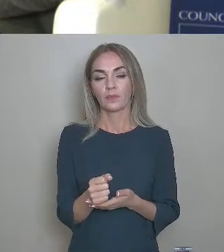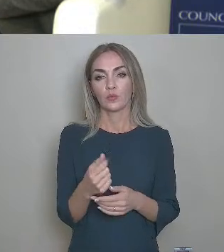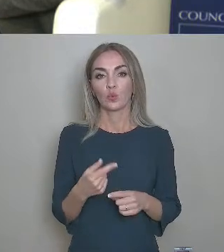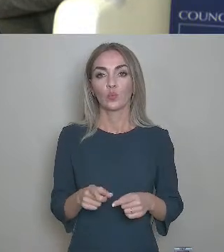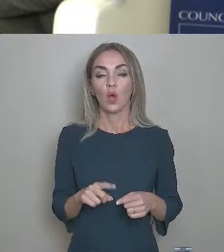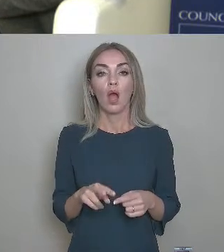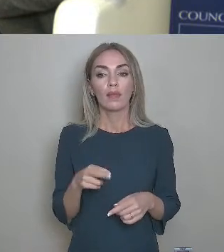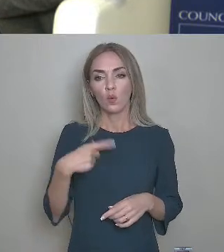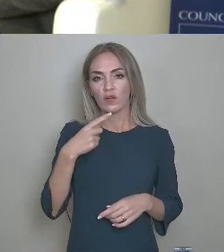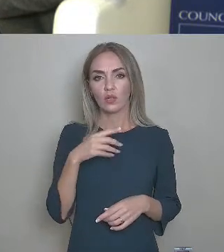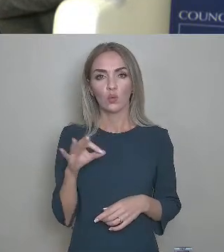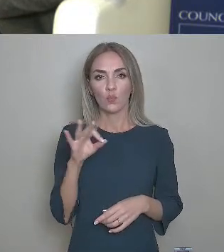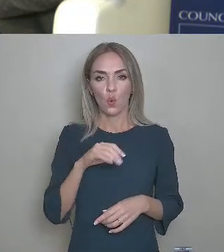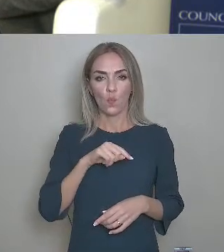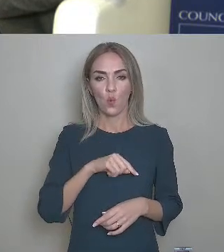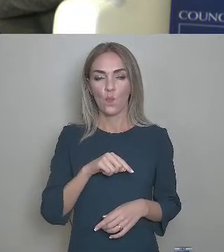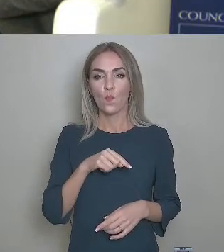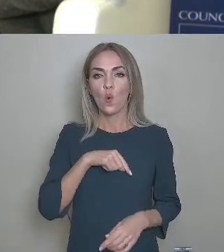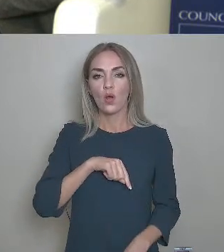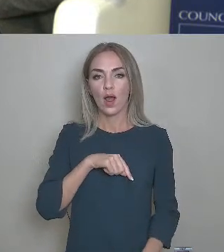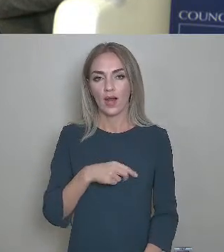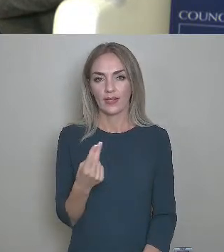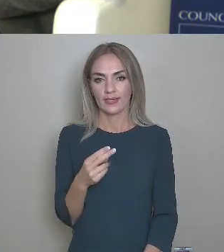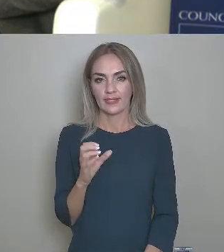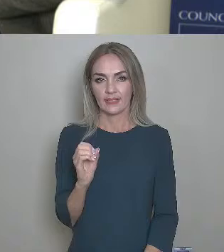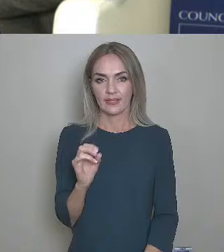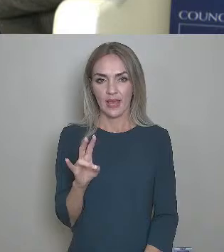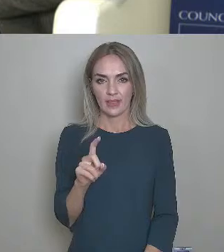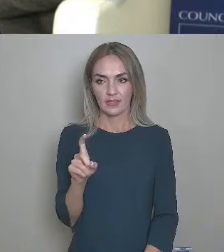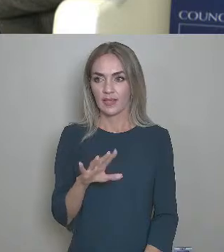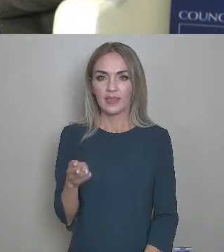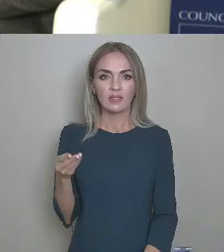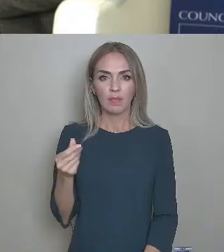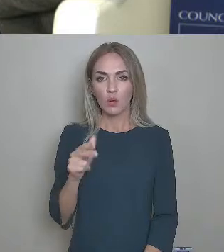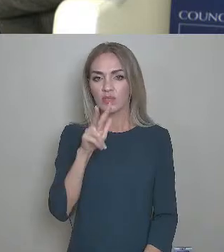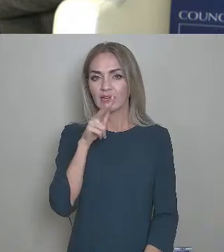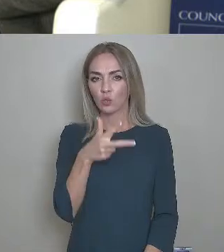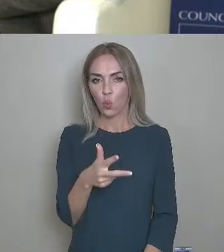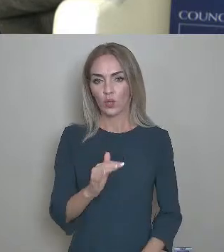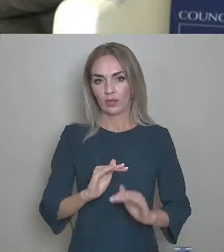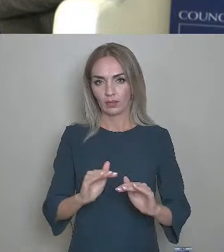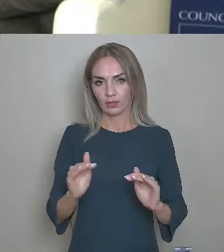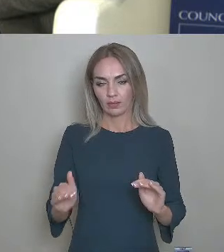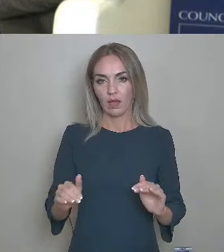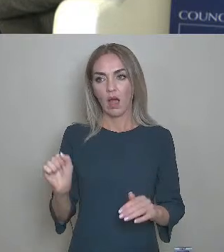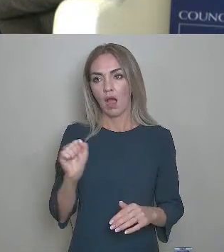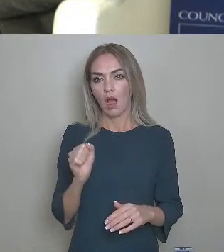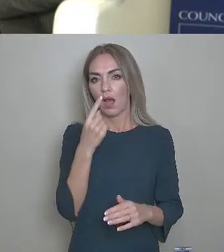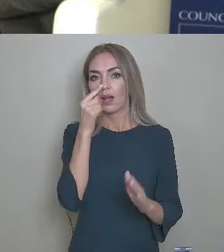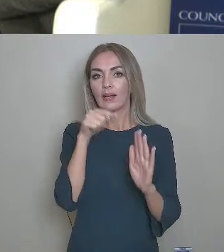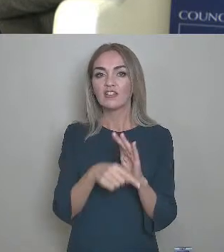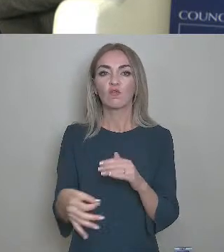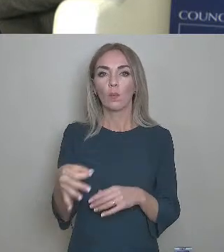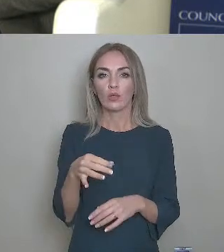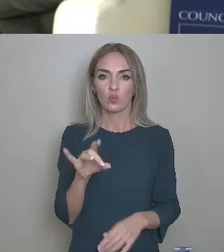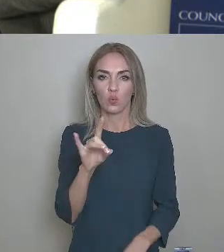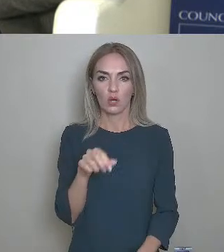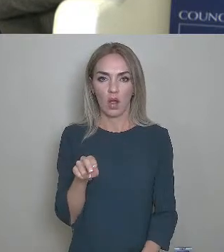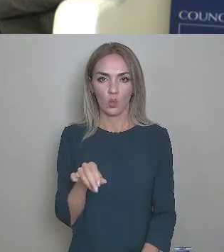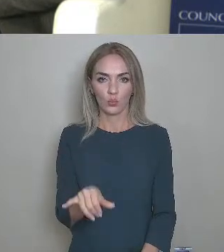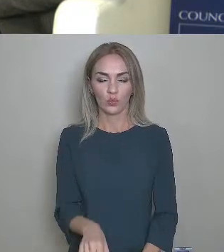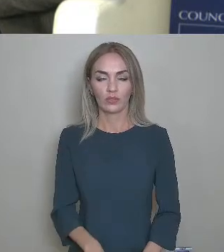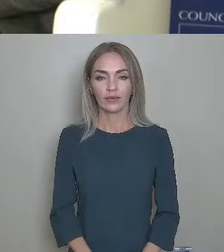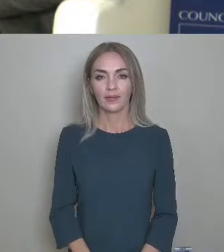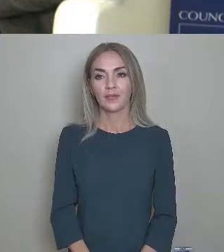nomination, shouldn't have any impact on that. What about the moral qualities? We spoke about moral qualities. So the person failed to pay alimony for